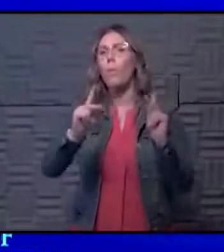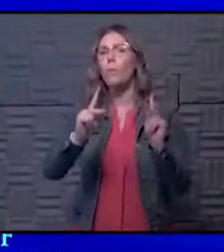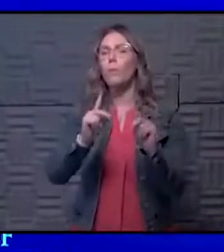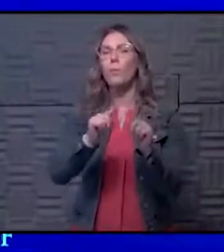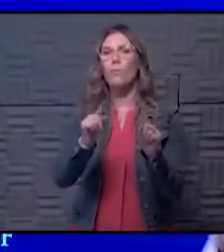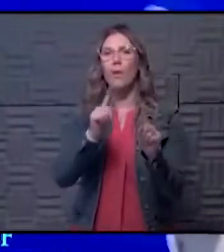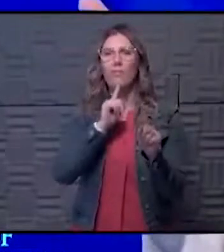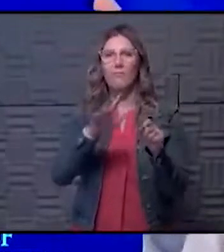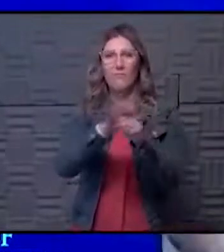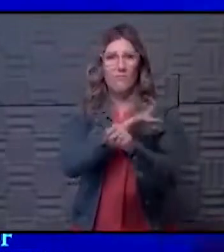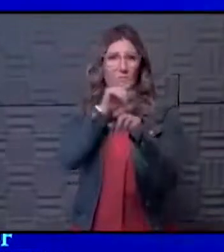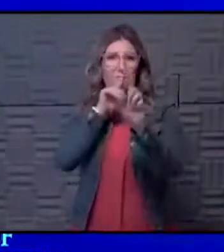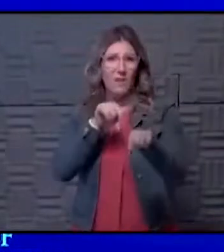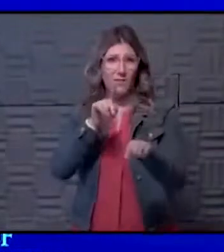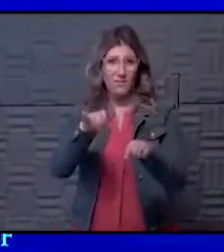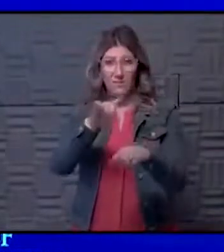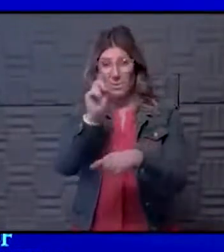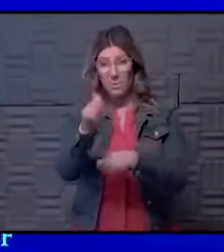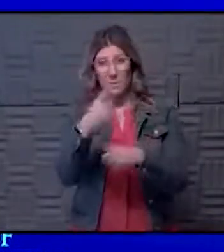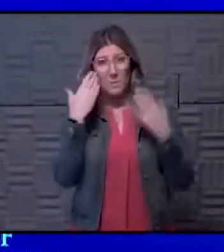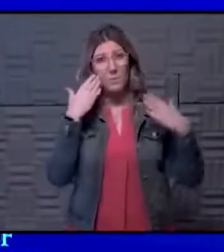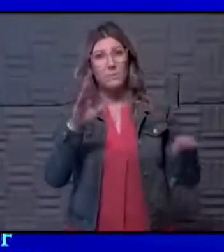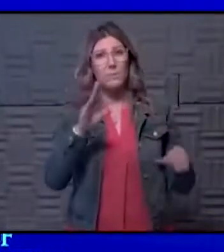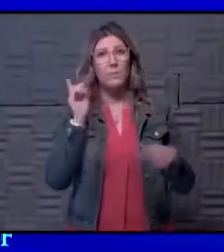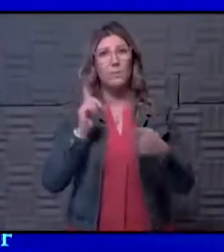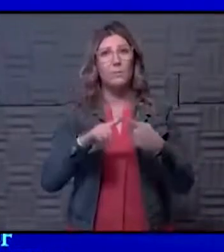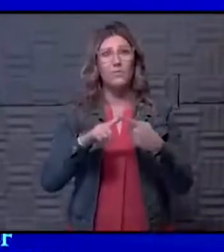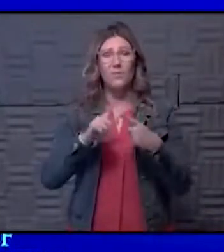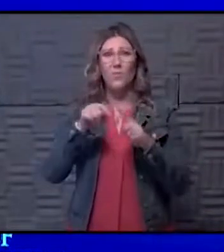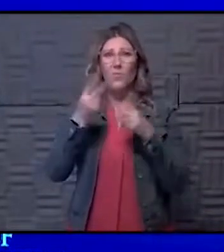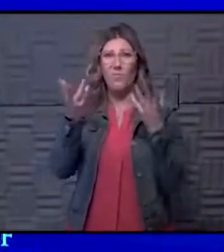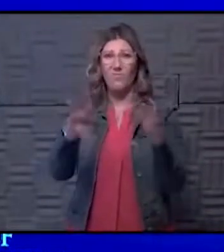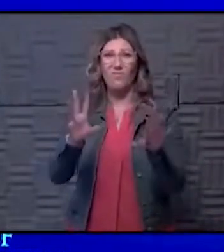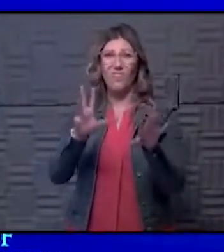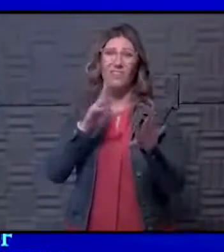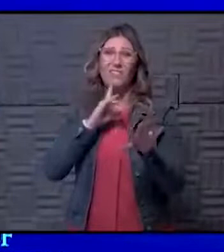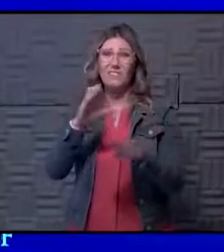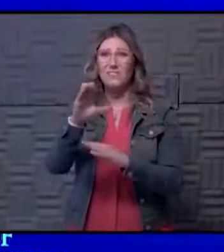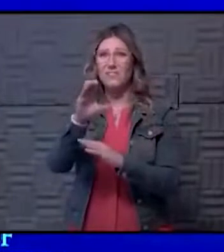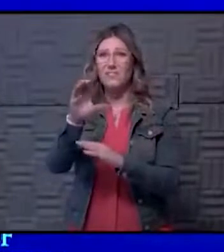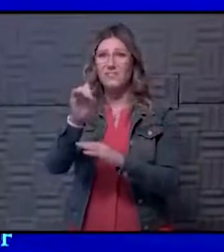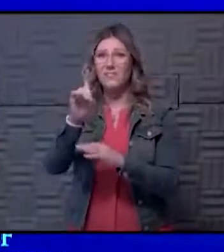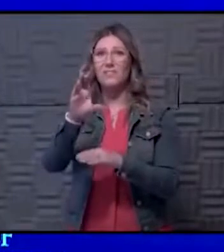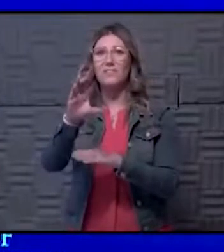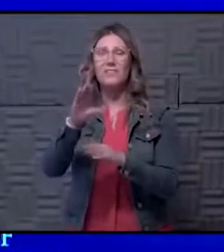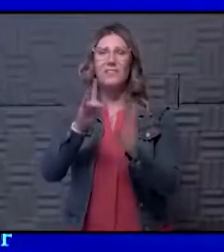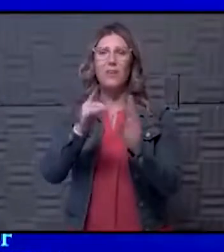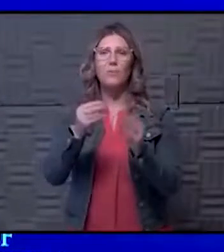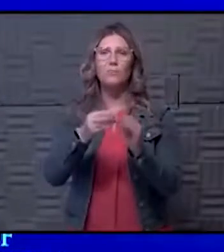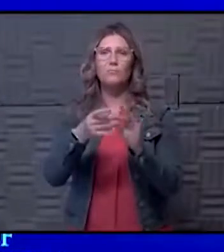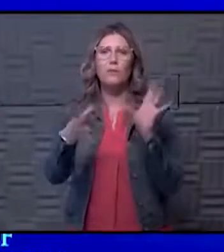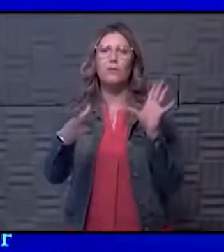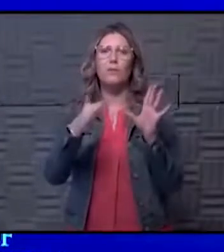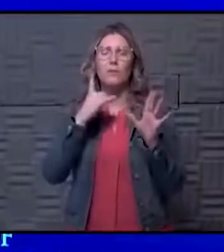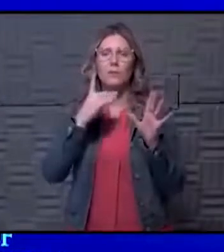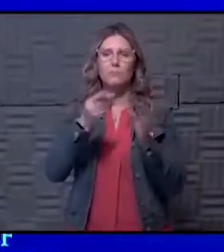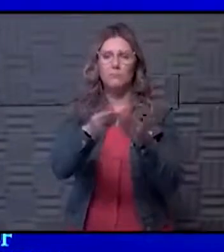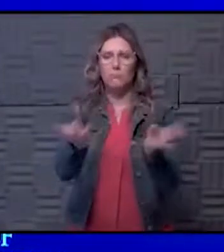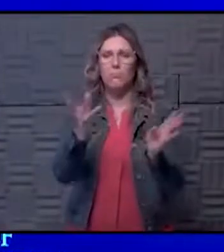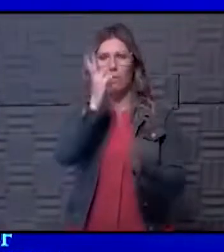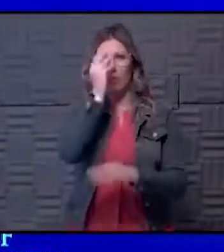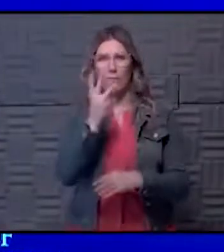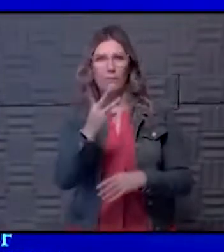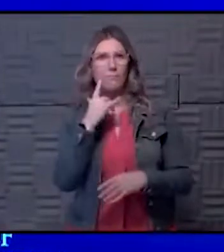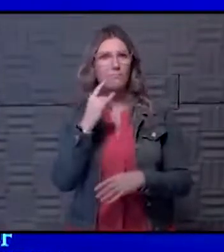Hawk, until after we get more information on Friday when the CDC releases some more of that data. If you look at the New England